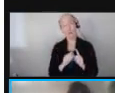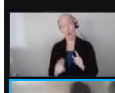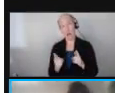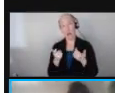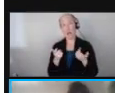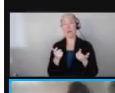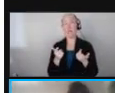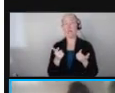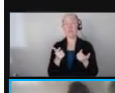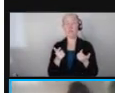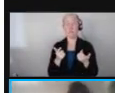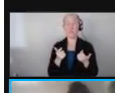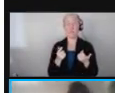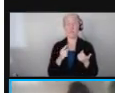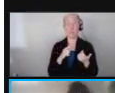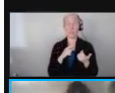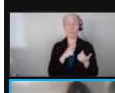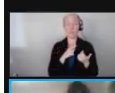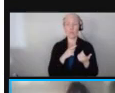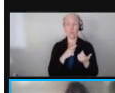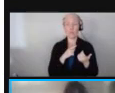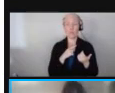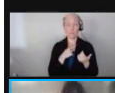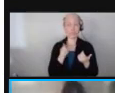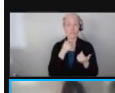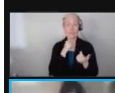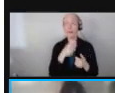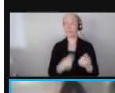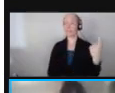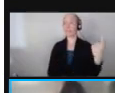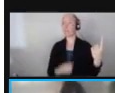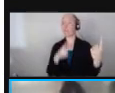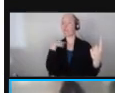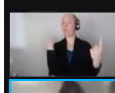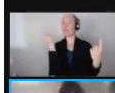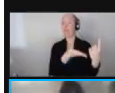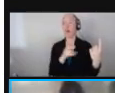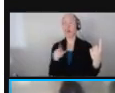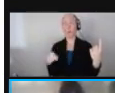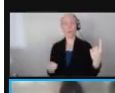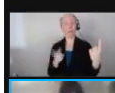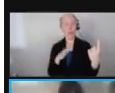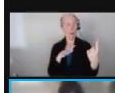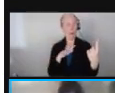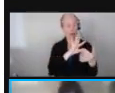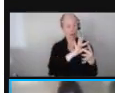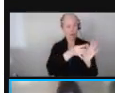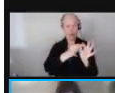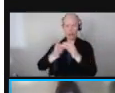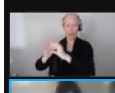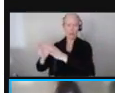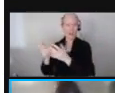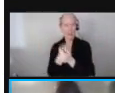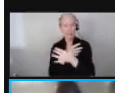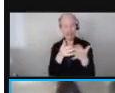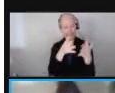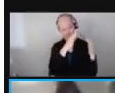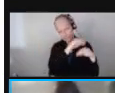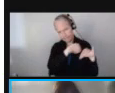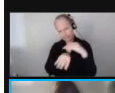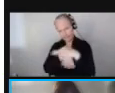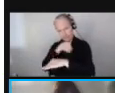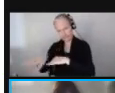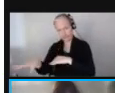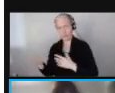don't exist in isolation. So how do we do this in a less complicated or a way to explain the complexity? So on the next